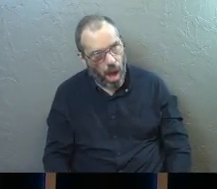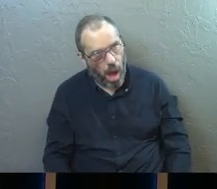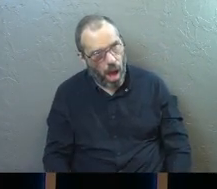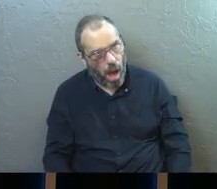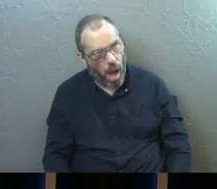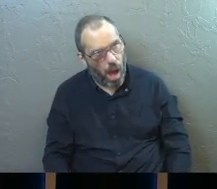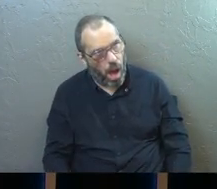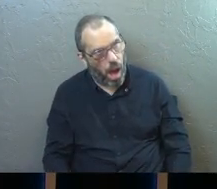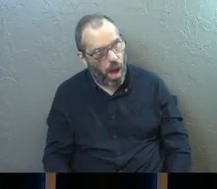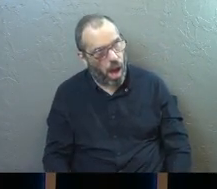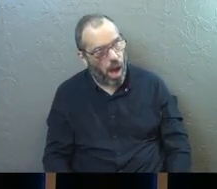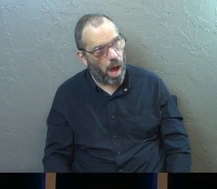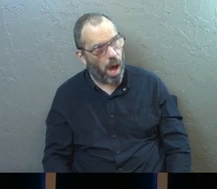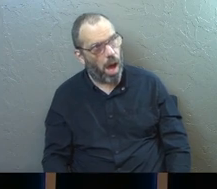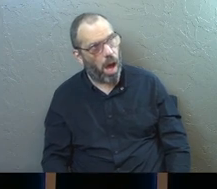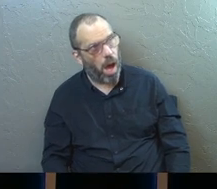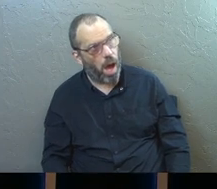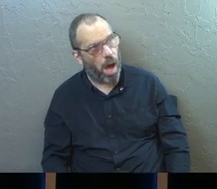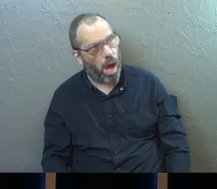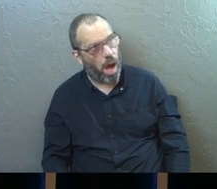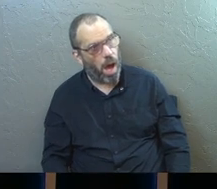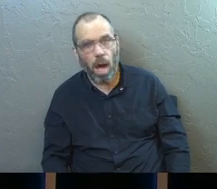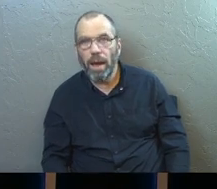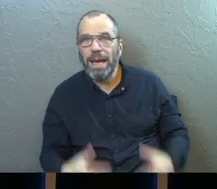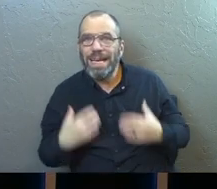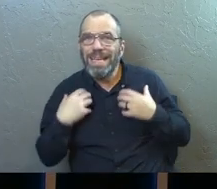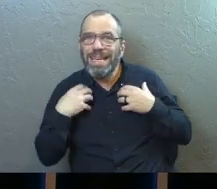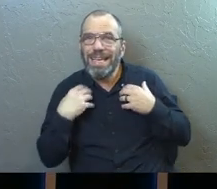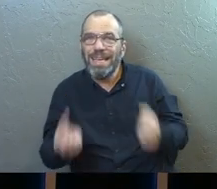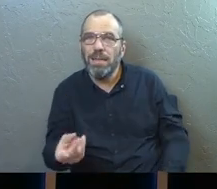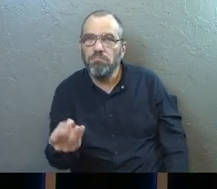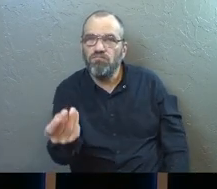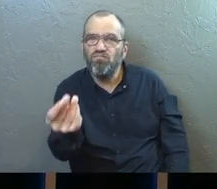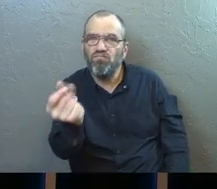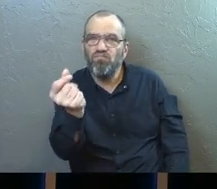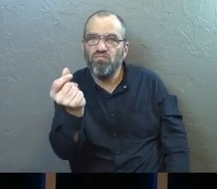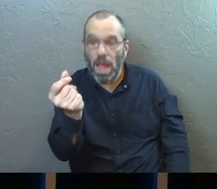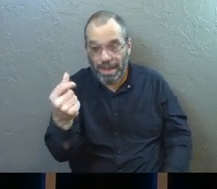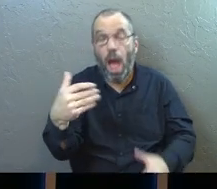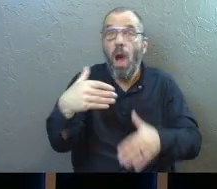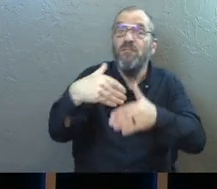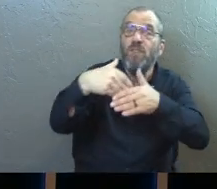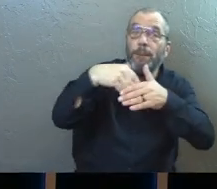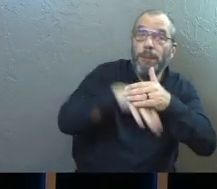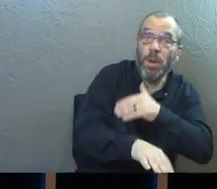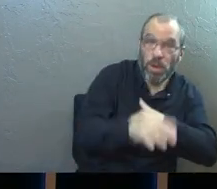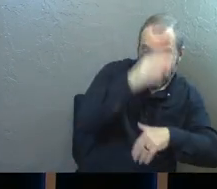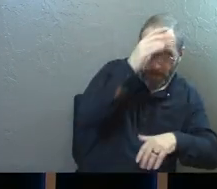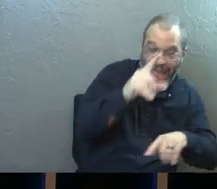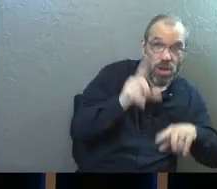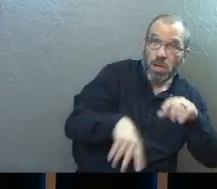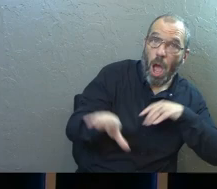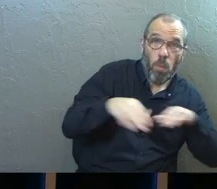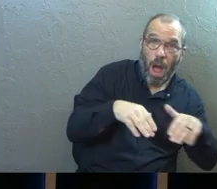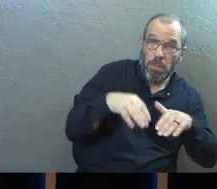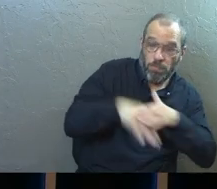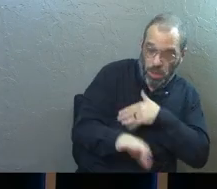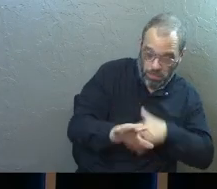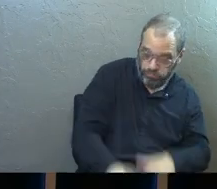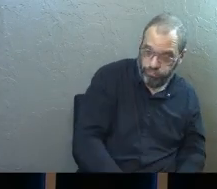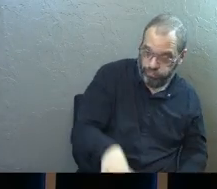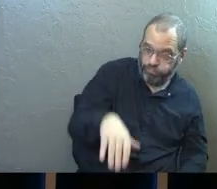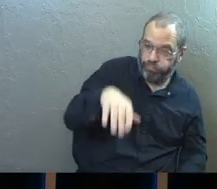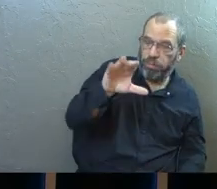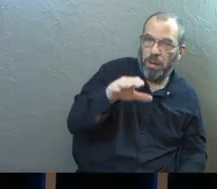shocked. Instantaneous healing. Again, from birth is what the scripture says. From birth, he could not walk,